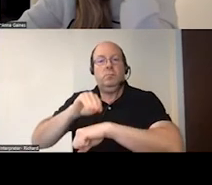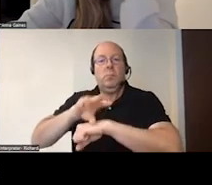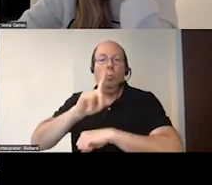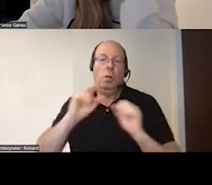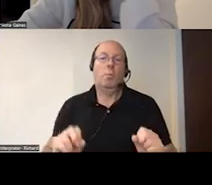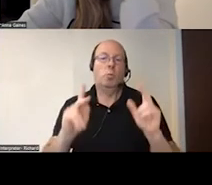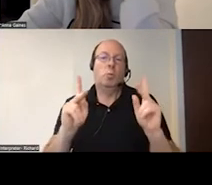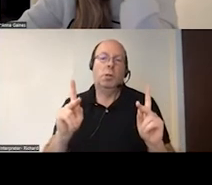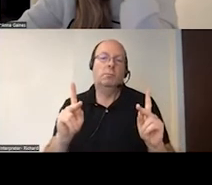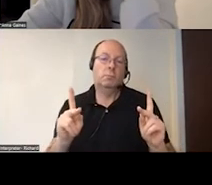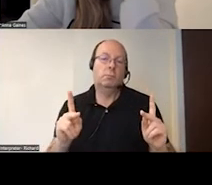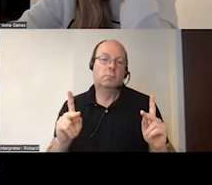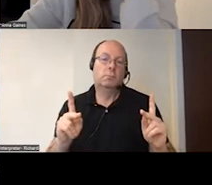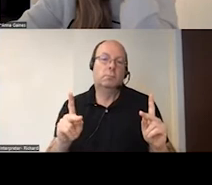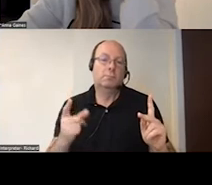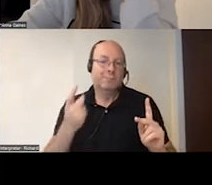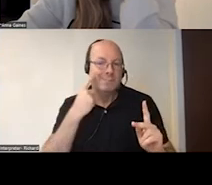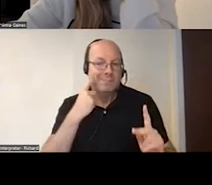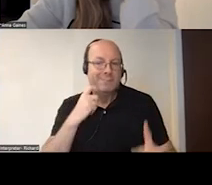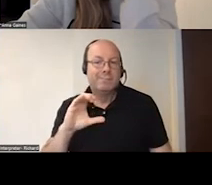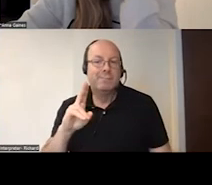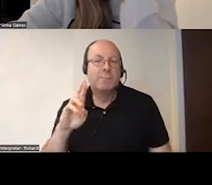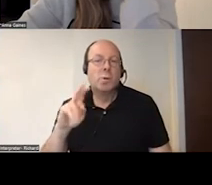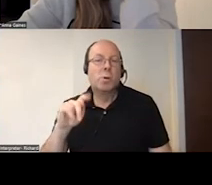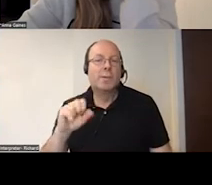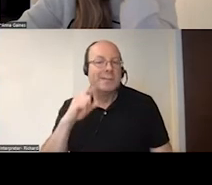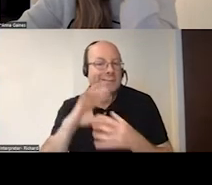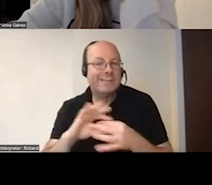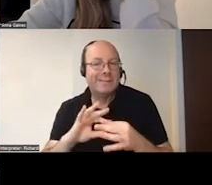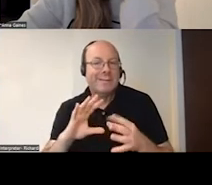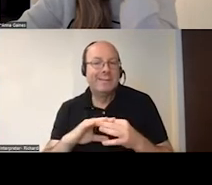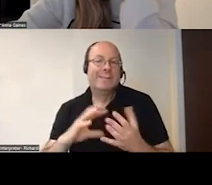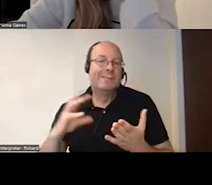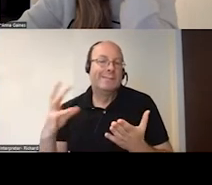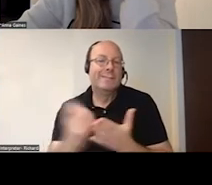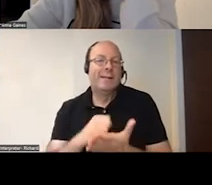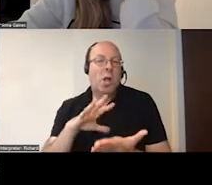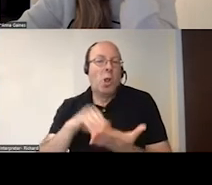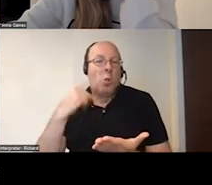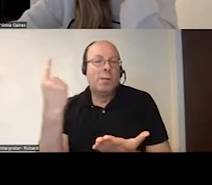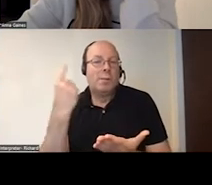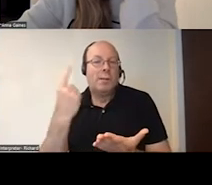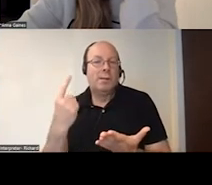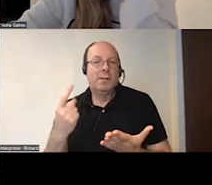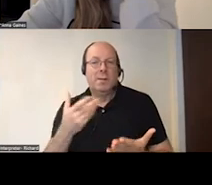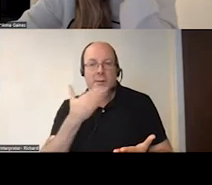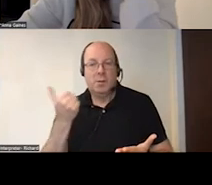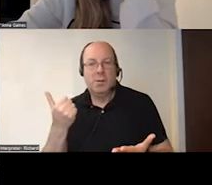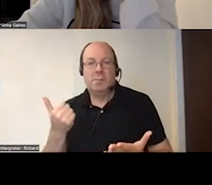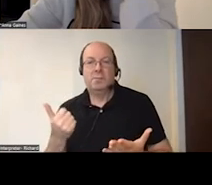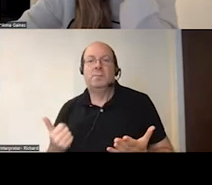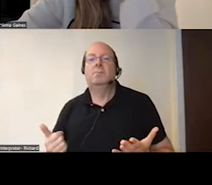to, it's like Curtis says, it's an opportunity to learn, and to figure out what we can do better, or how we can help